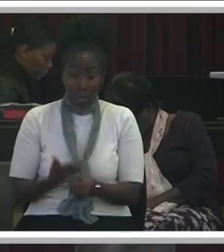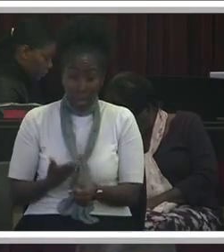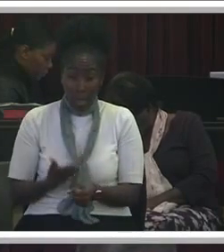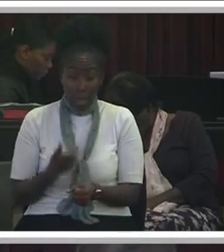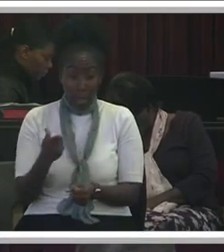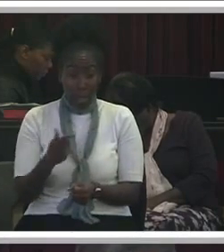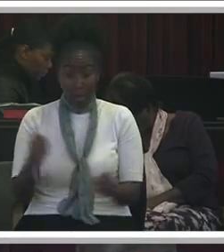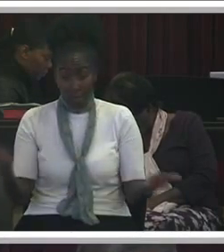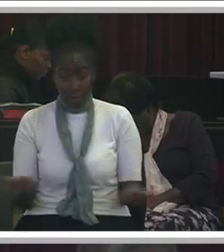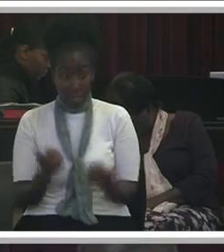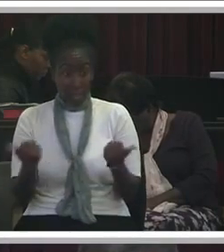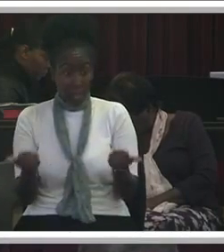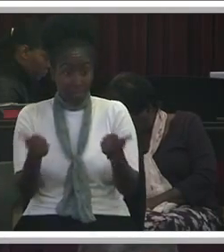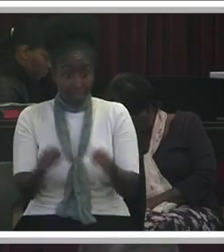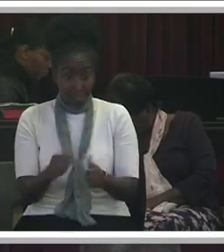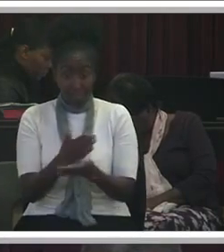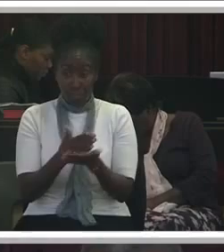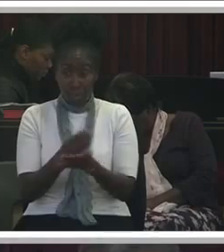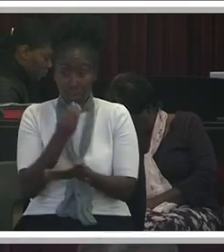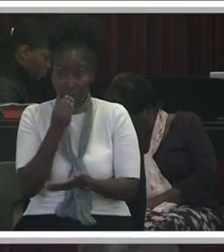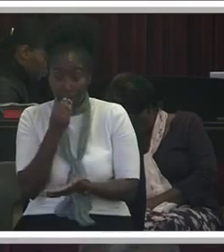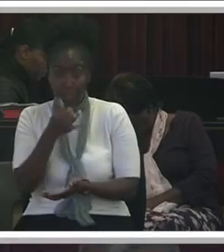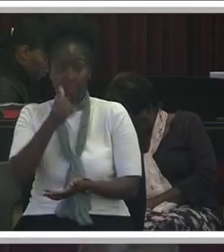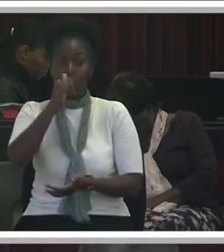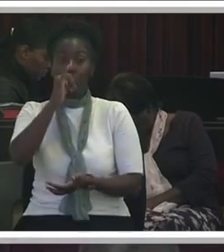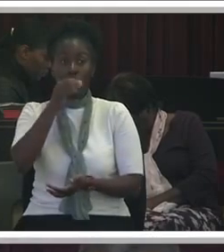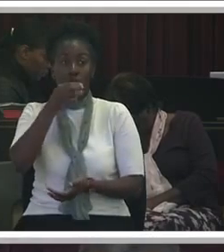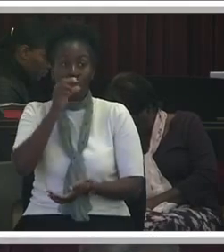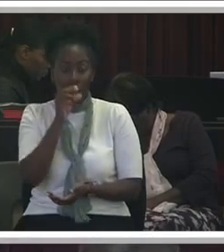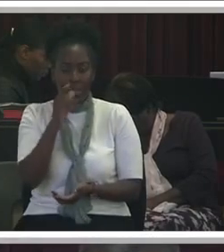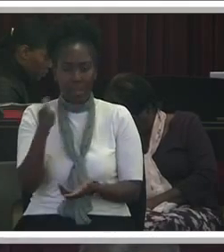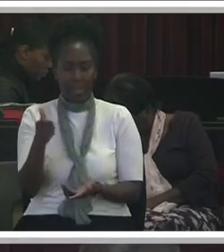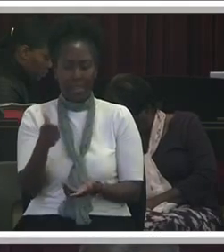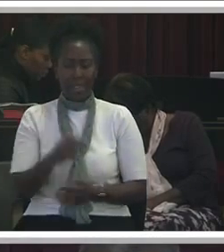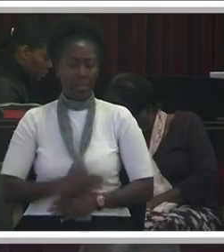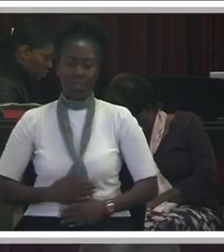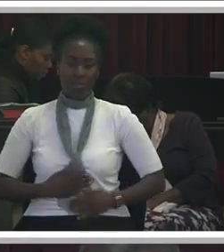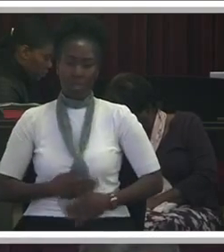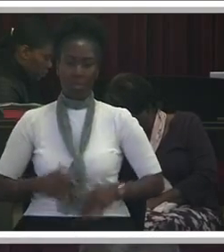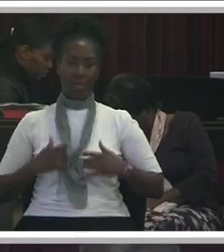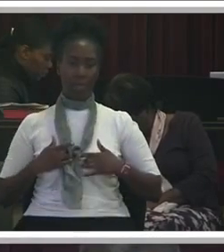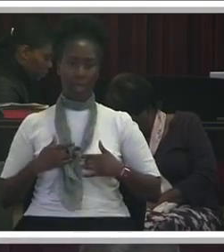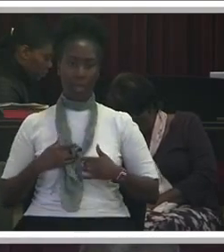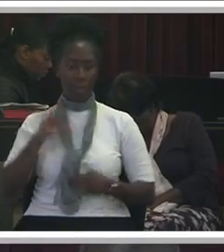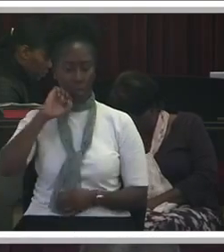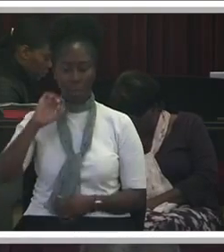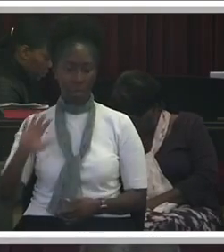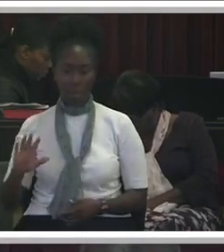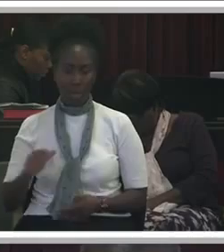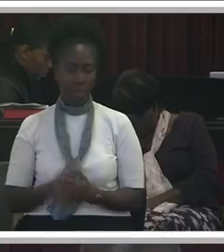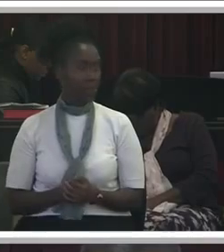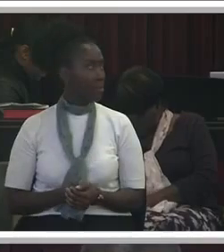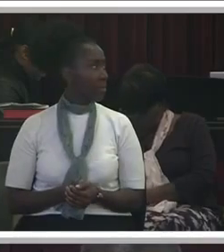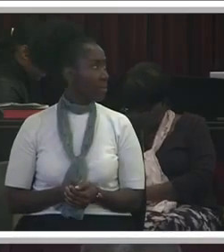drinking the wine, you will not be hungry again. You will not be hungry immediately after.